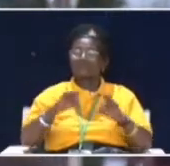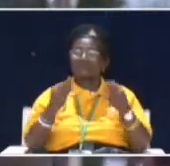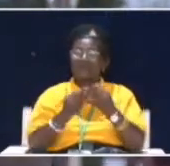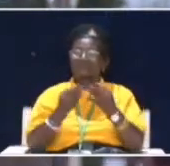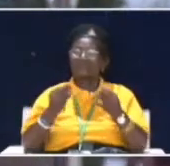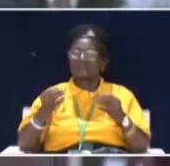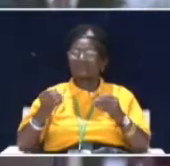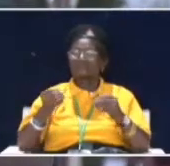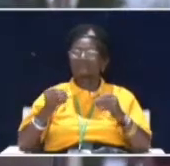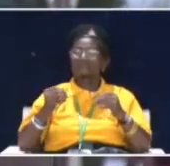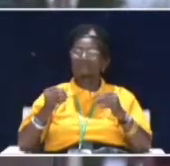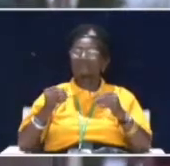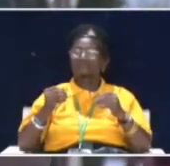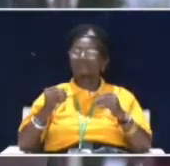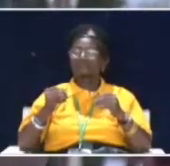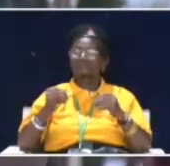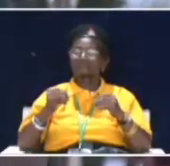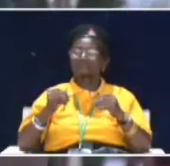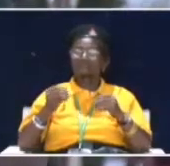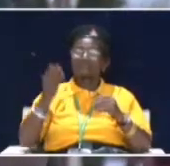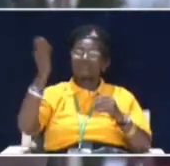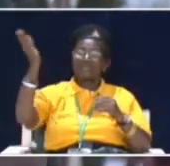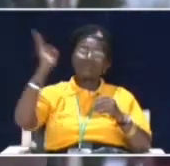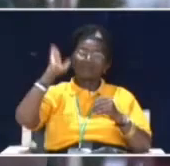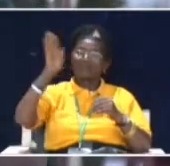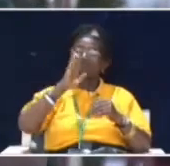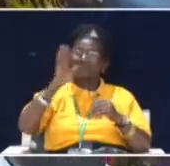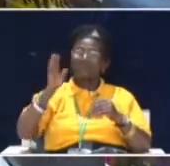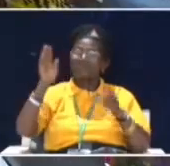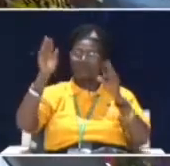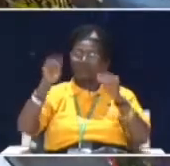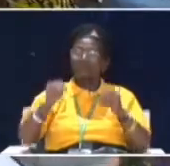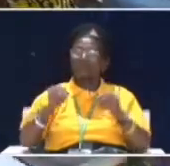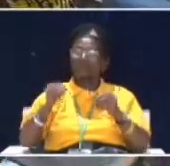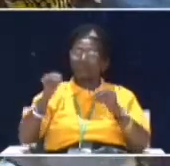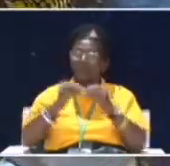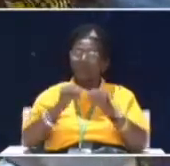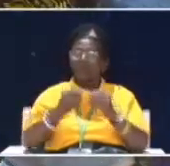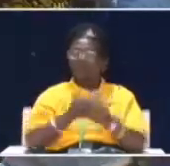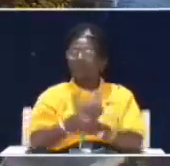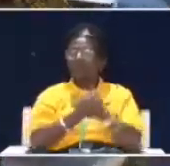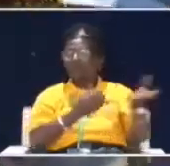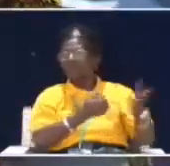Pe ni idile yin. There be no more wasted lives.